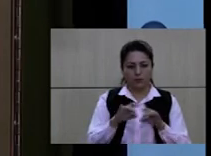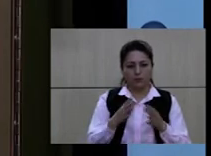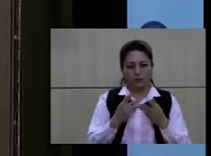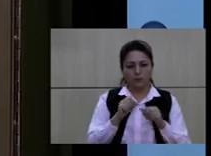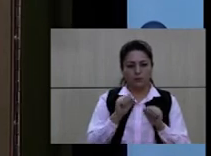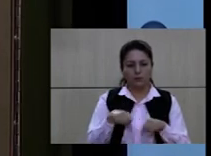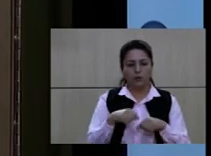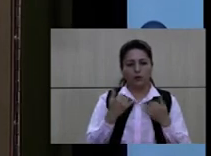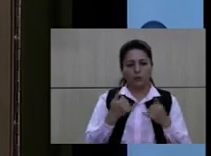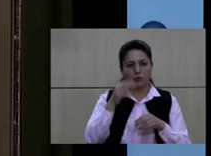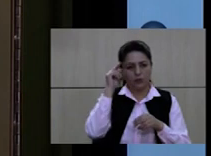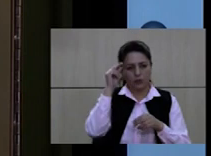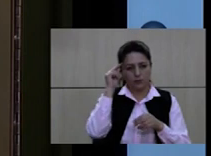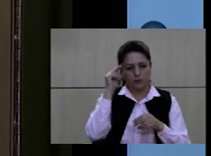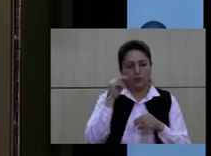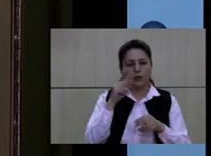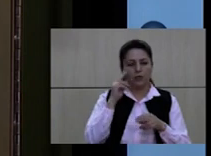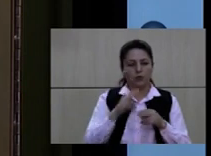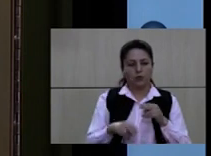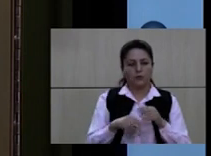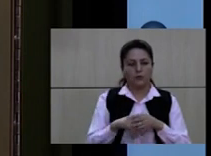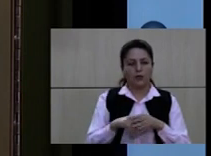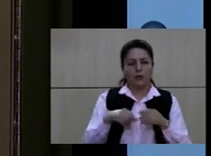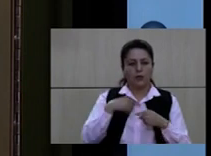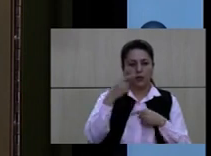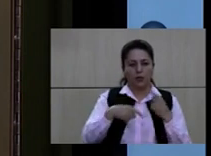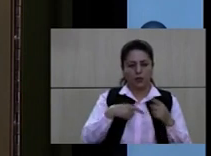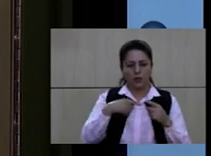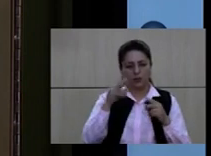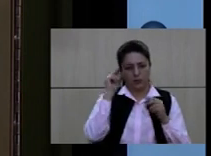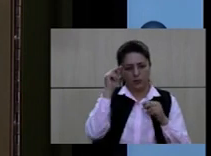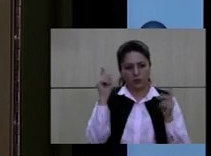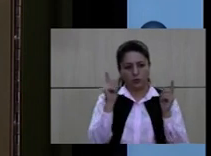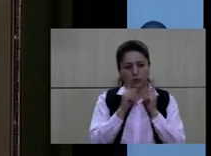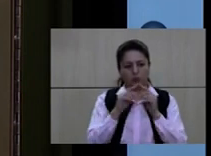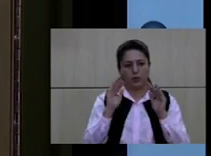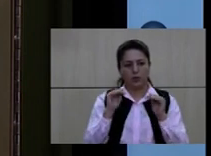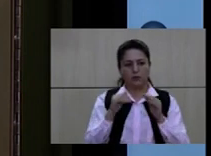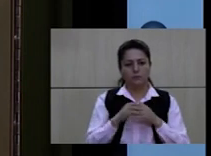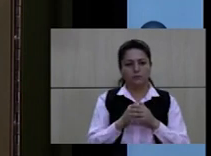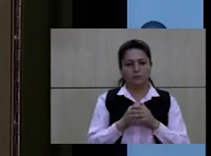Shu bilan bugungi darsimizni yakunlaymiz. Keyingi darslarda uchrashguncha xayr.